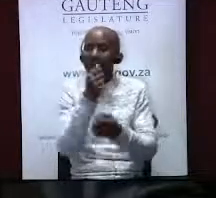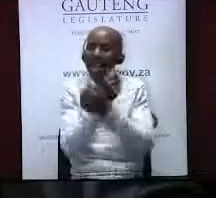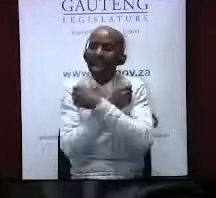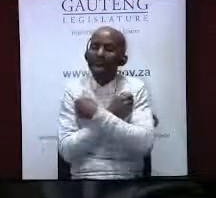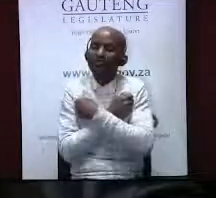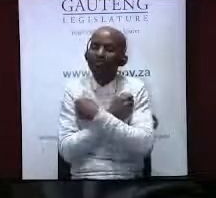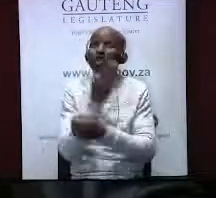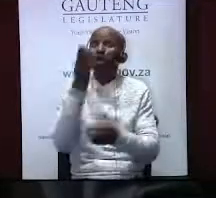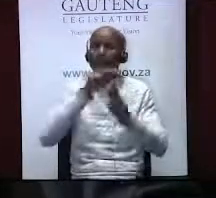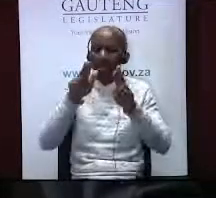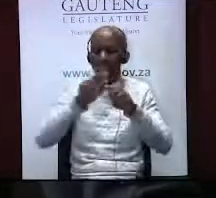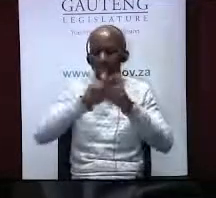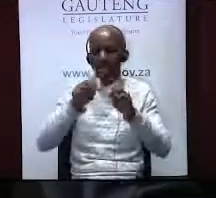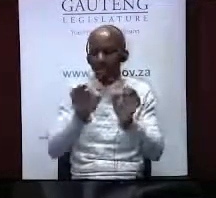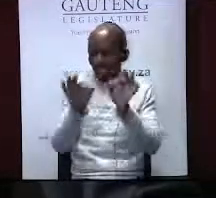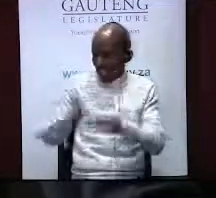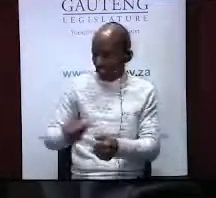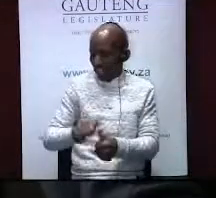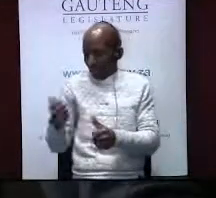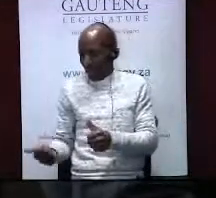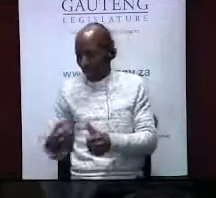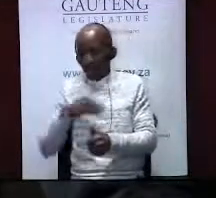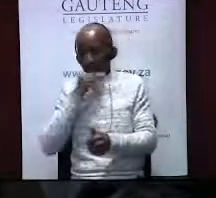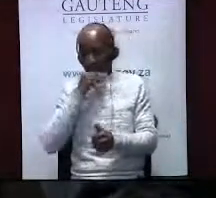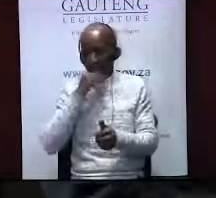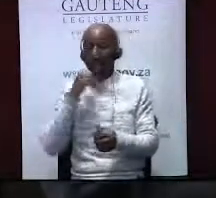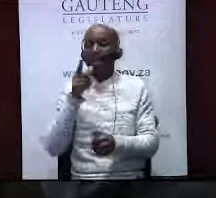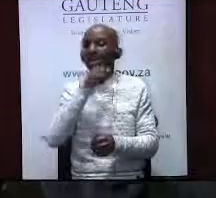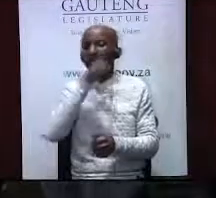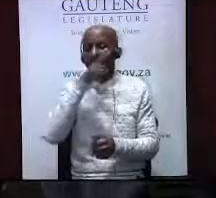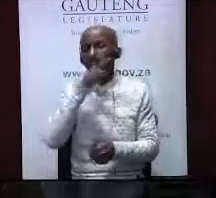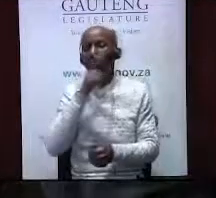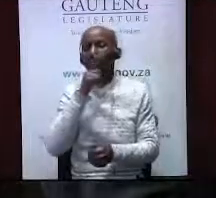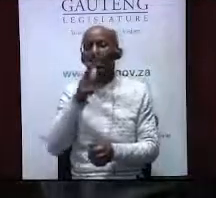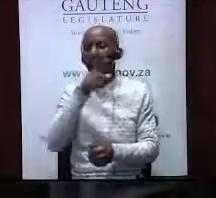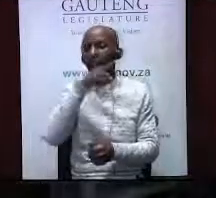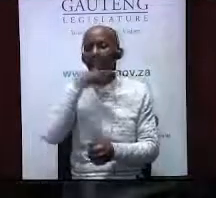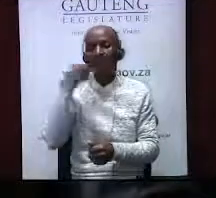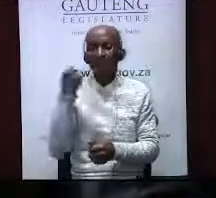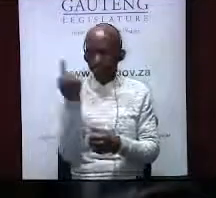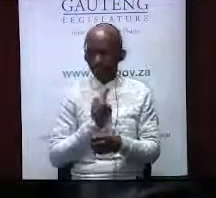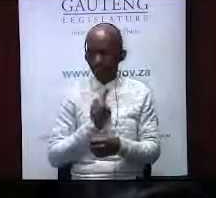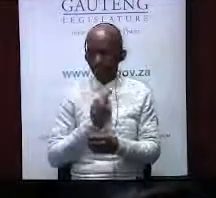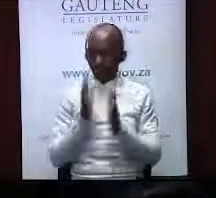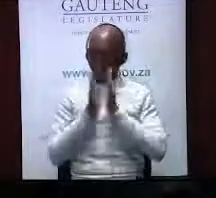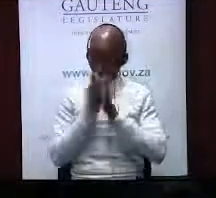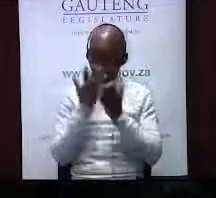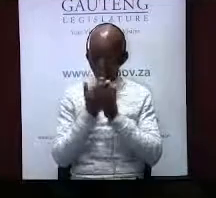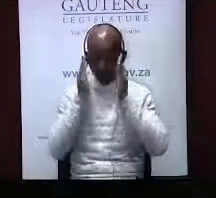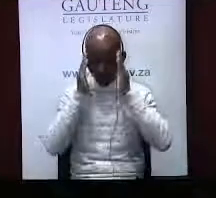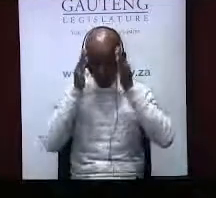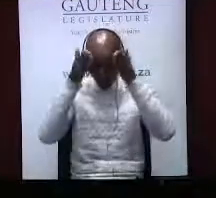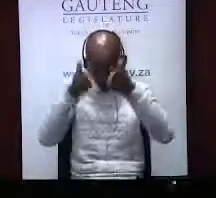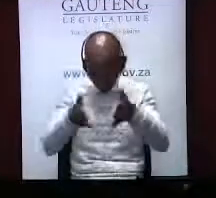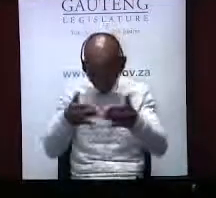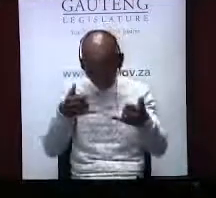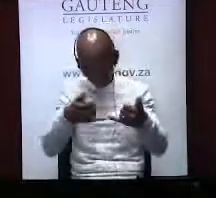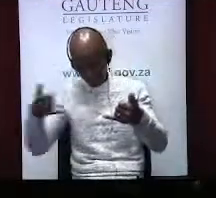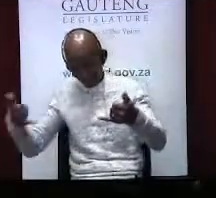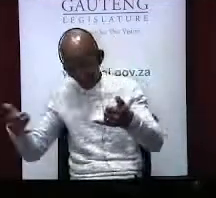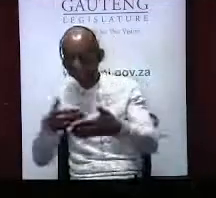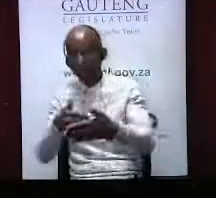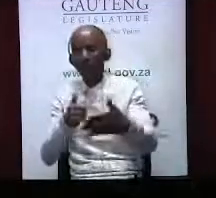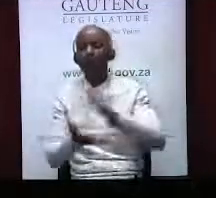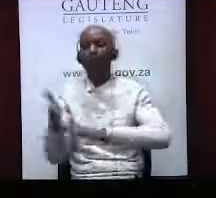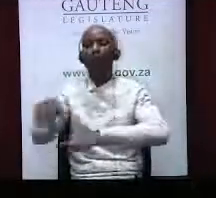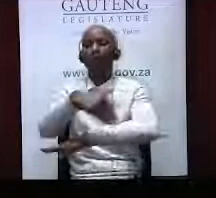God, but I don't love my neighbor, I'm lying to myself. So I will just request that the church should refocus and realign before